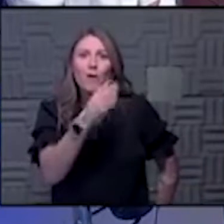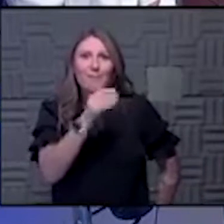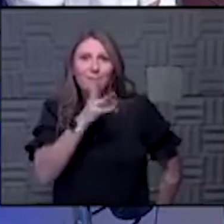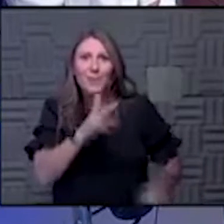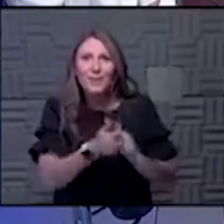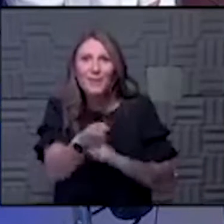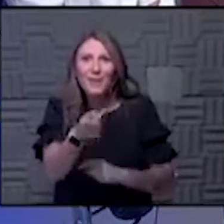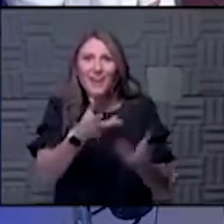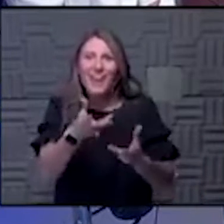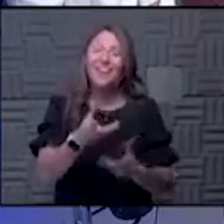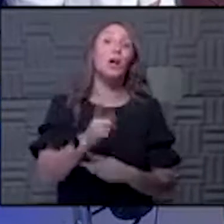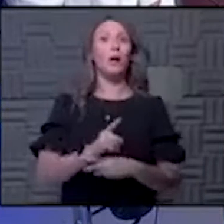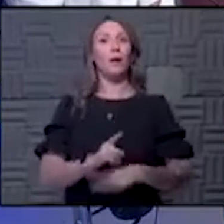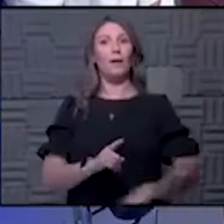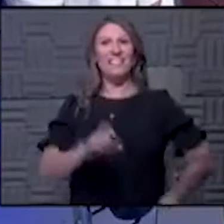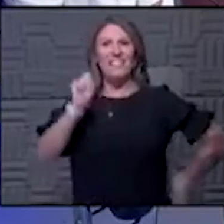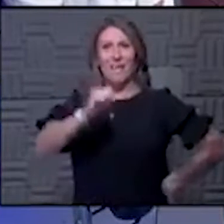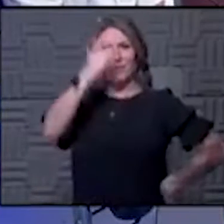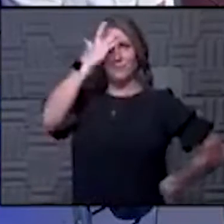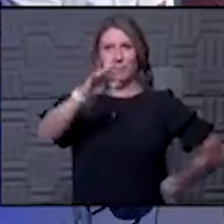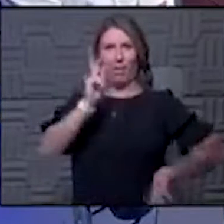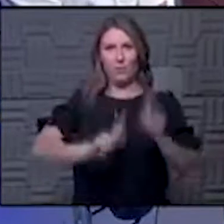messages. Yeah, they're very intelligent people.